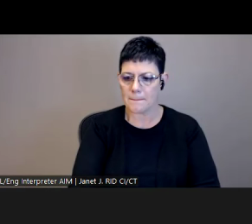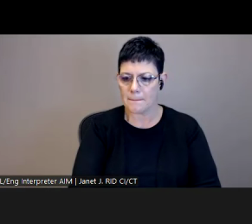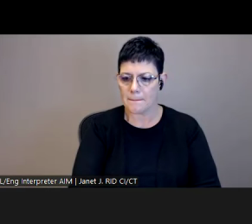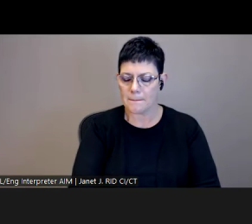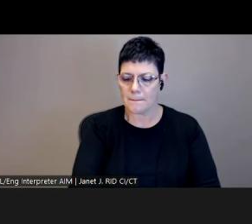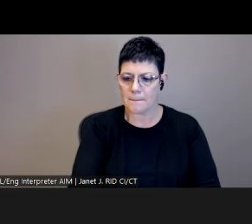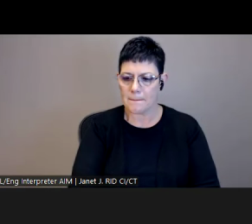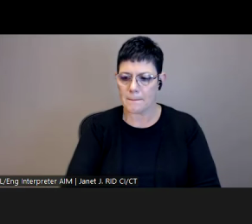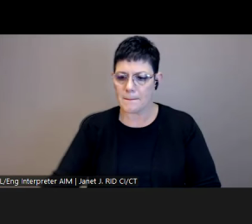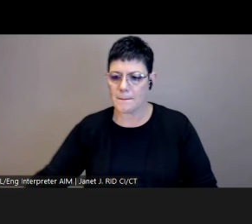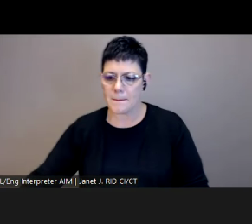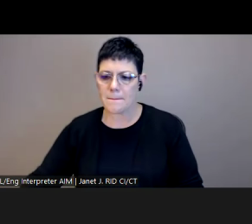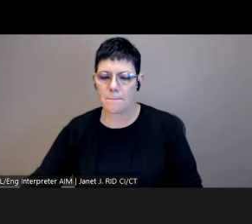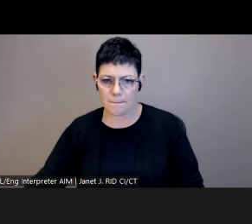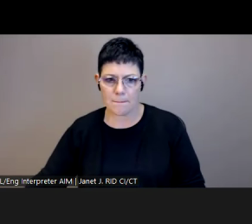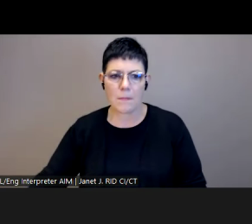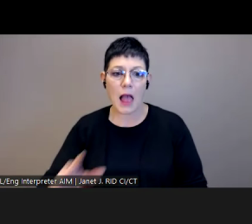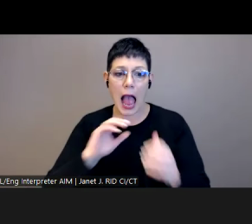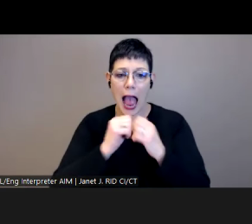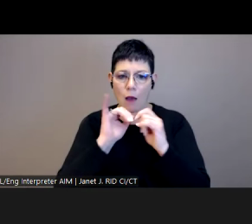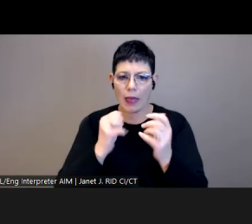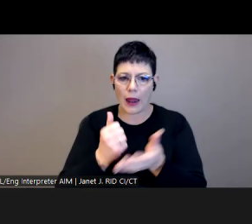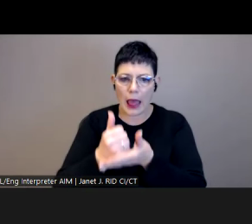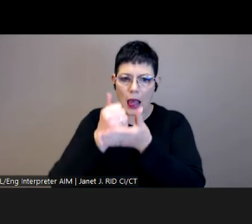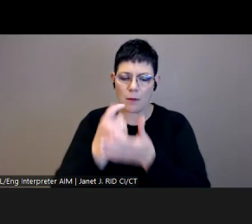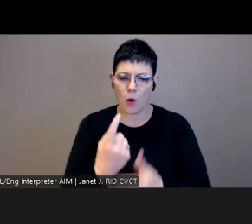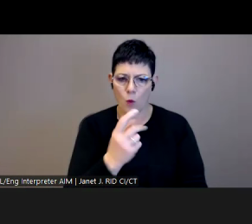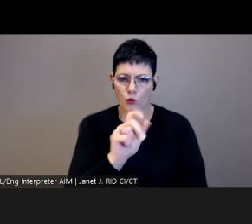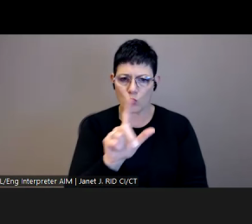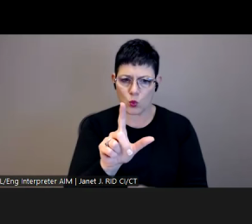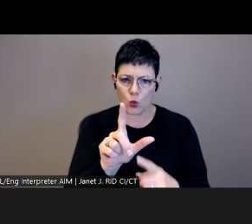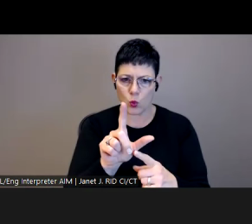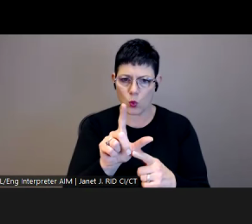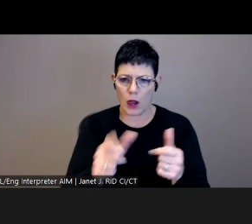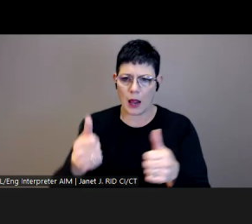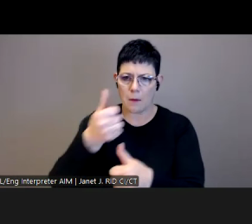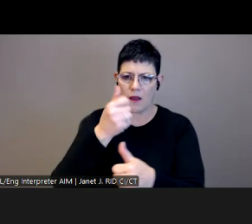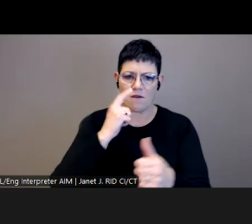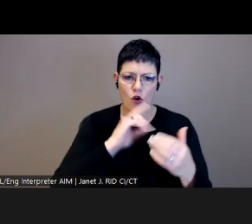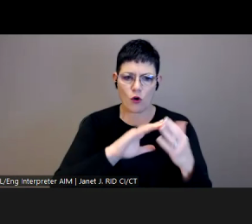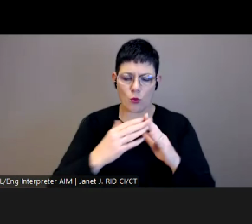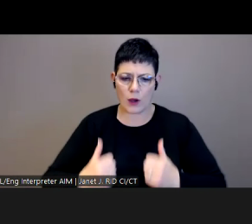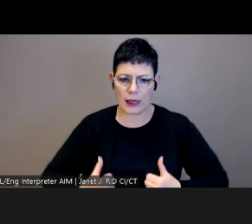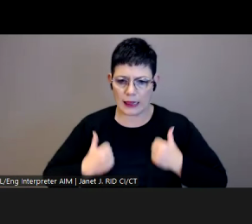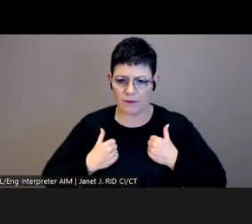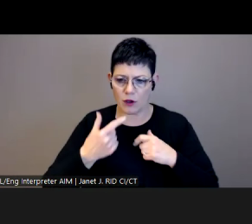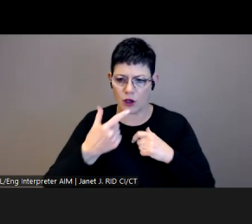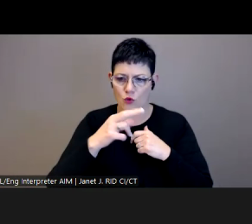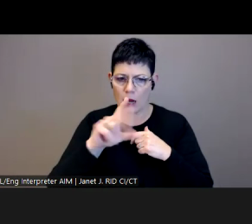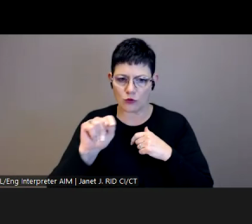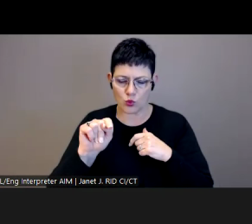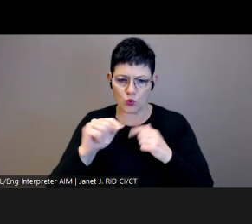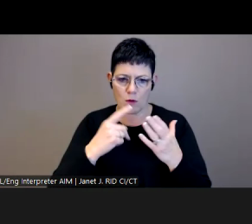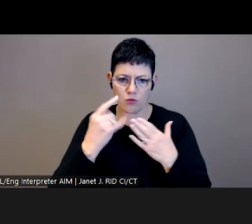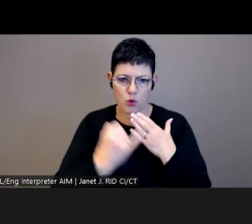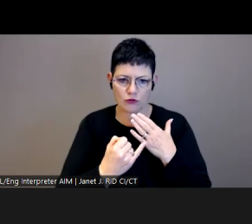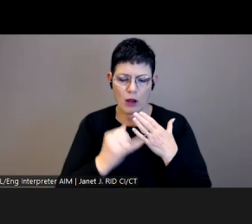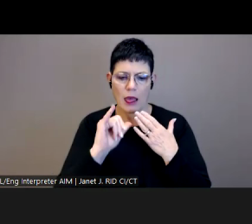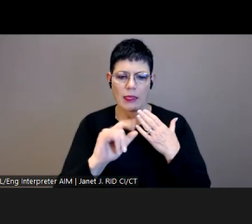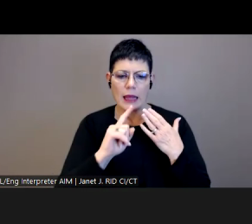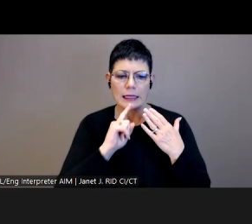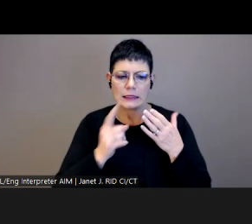The change package is just one tool in the Administration for Community Living's Grassroots project, which is administered